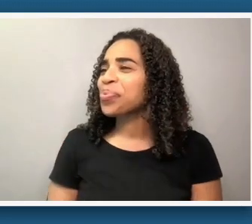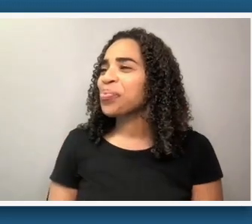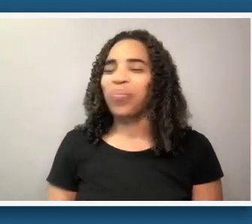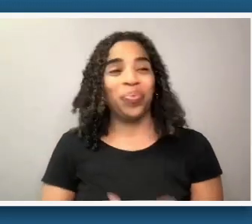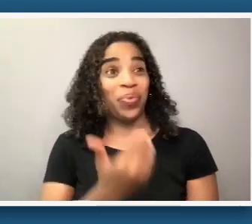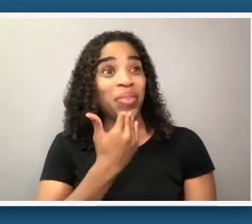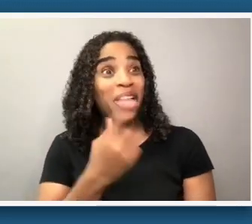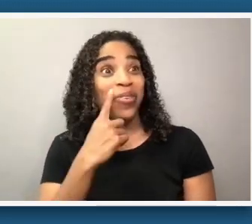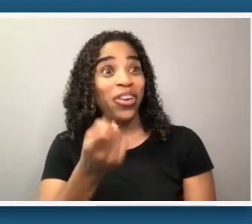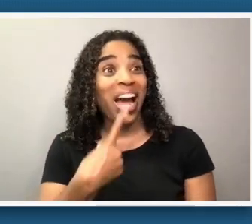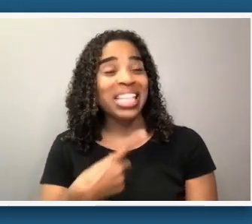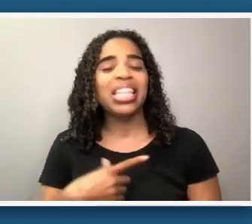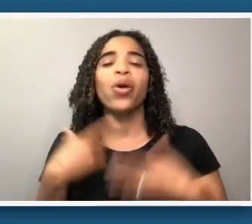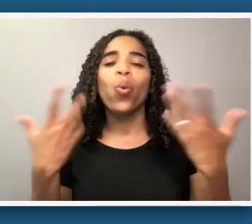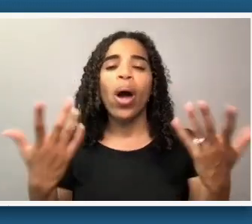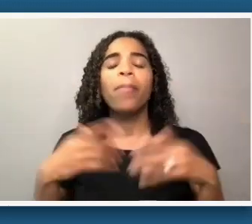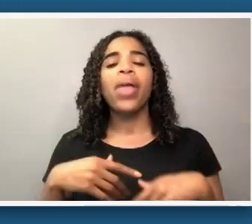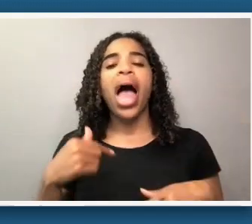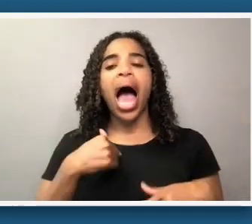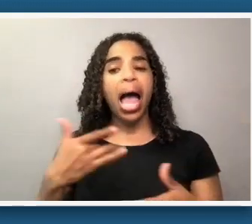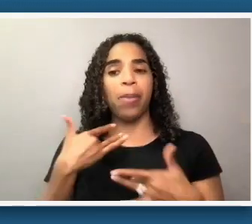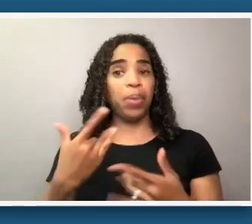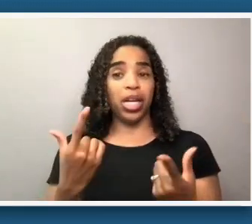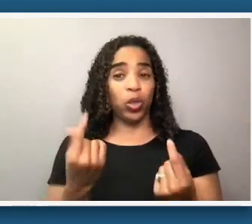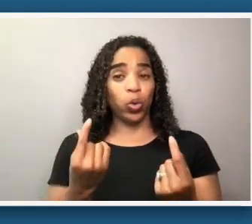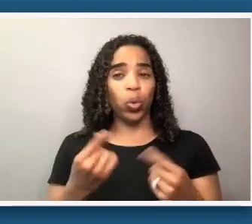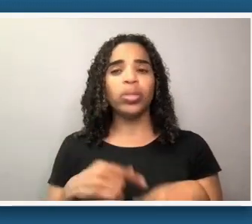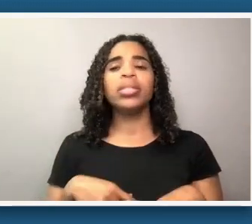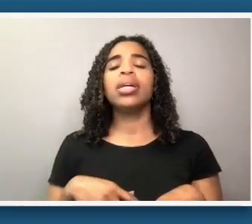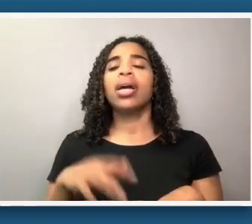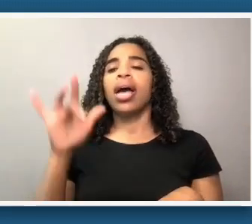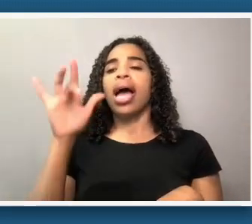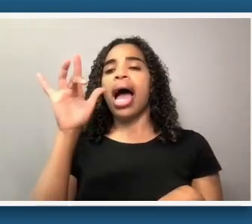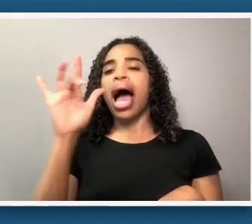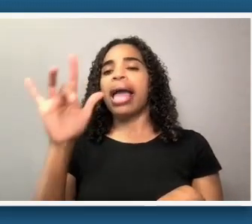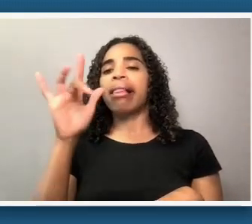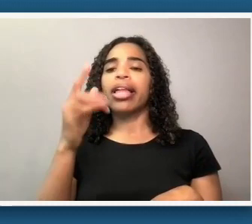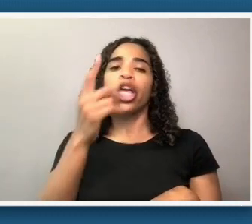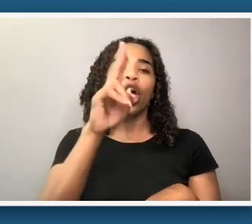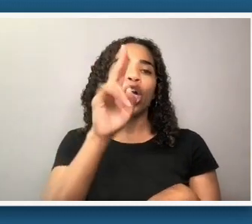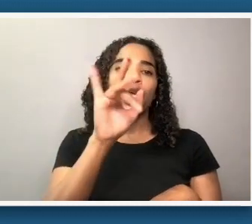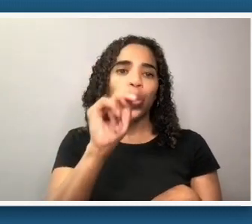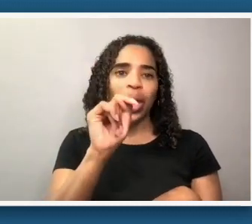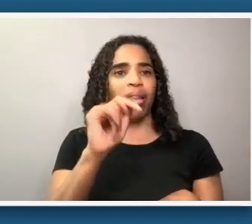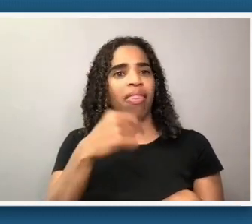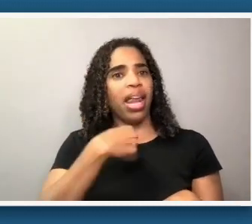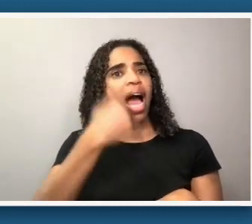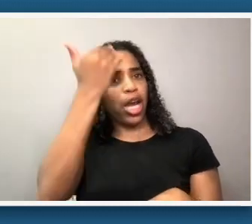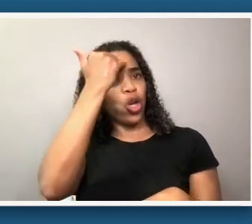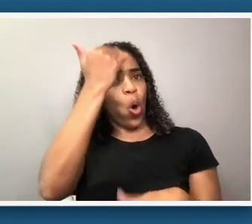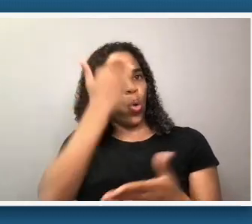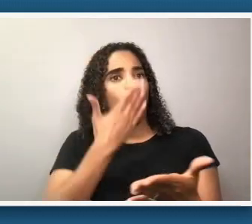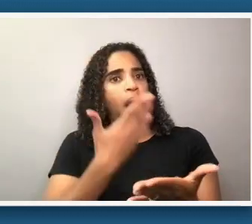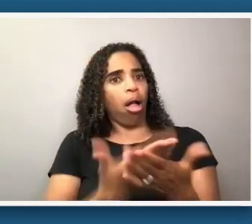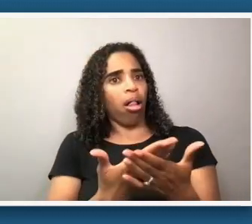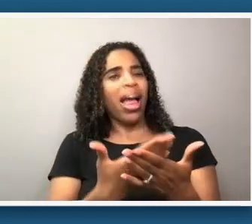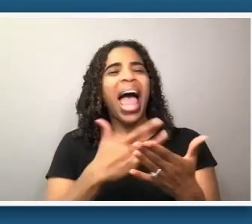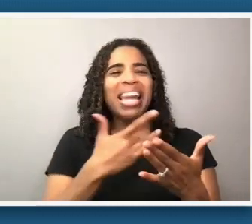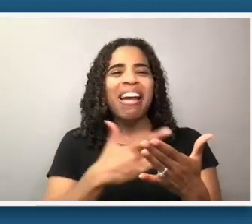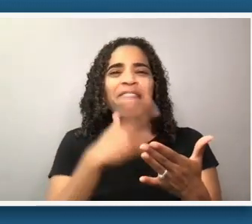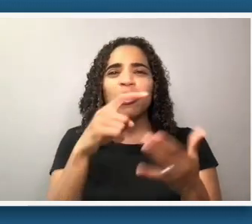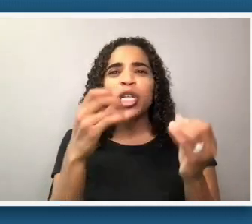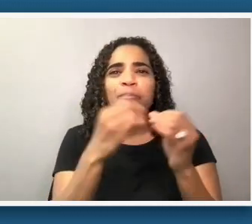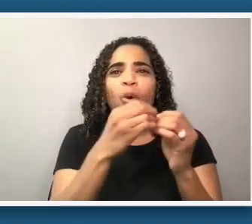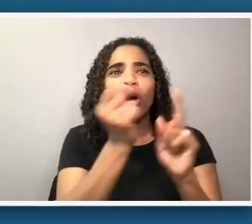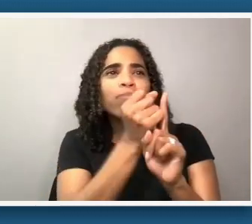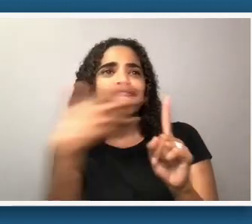Thanks. So what I usually do is I start with a unit or a part of the curriculum that I know really well and I feel could be enhanced by the use of